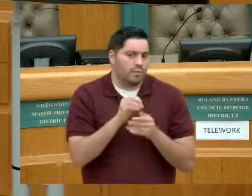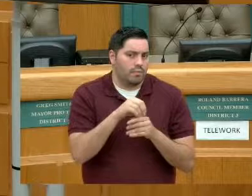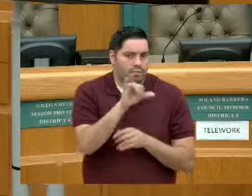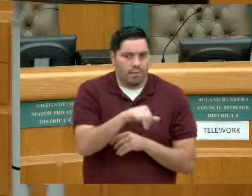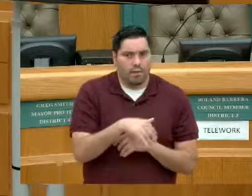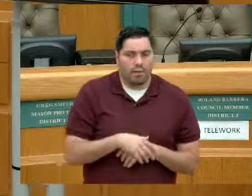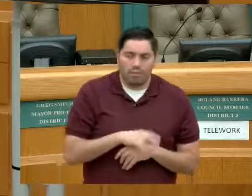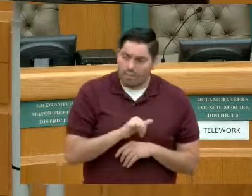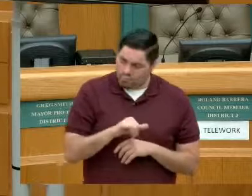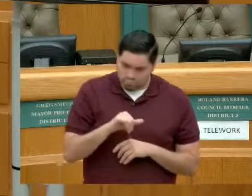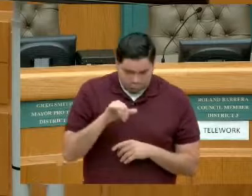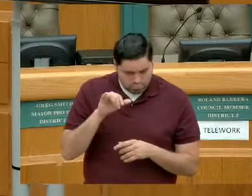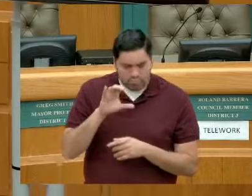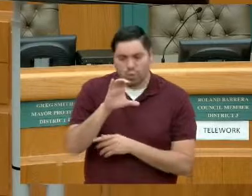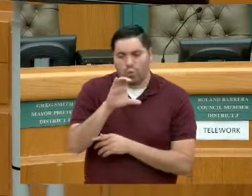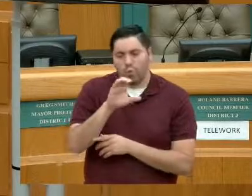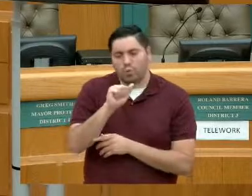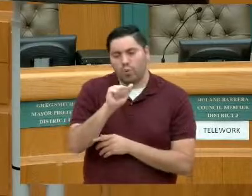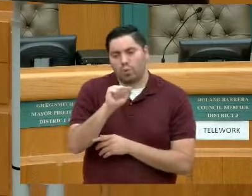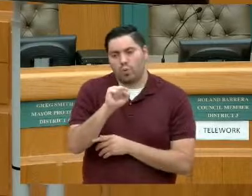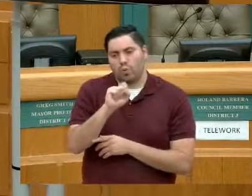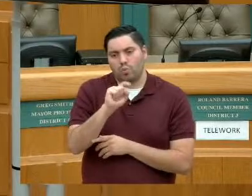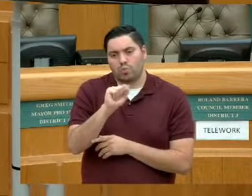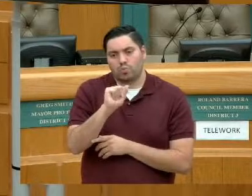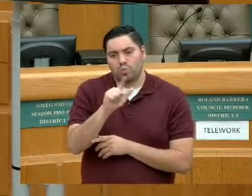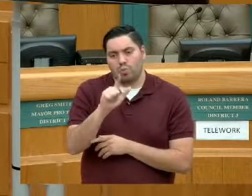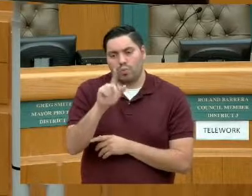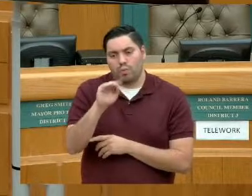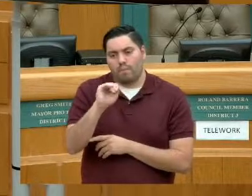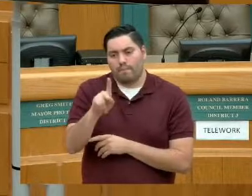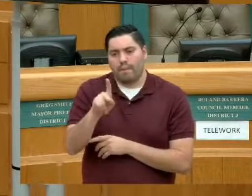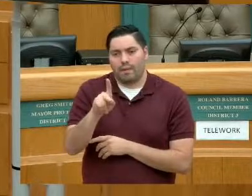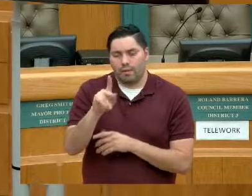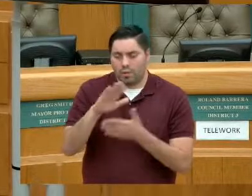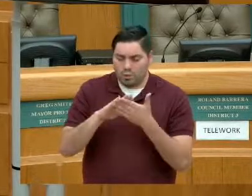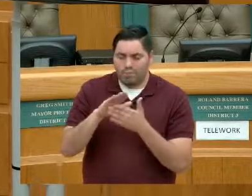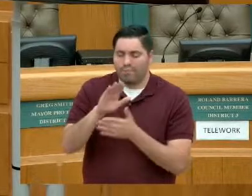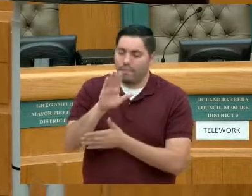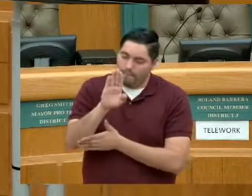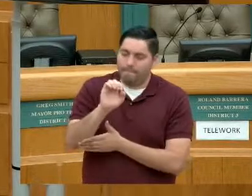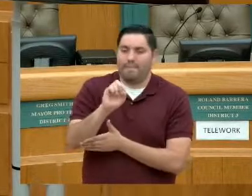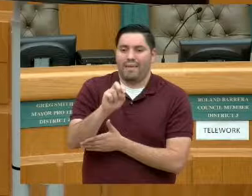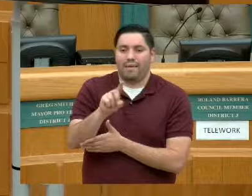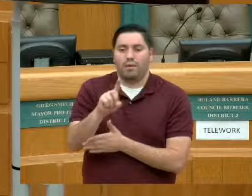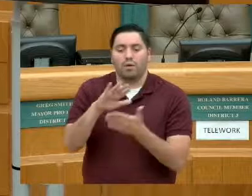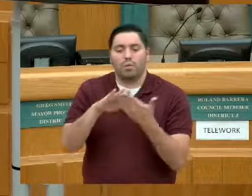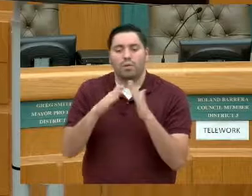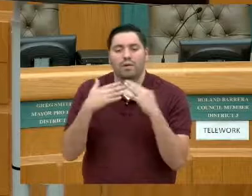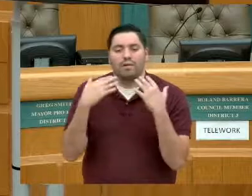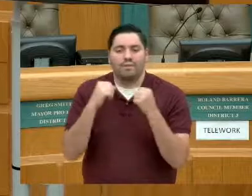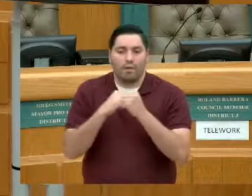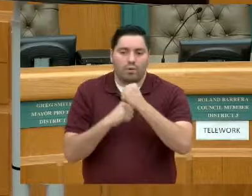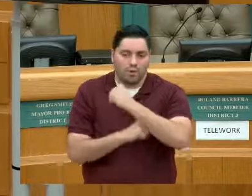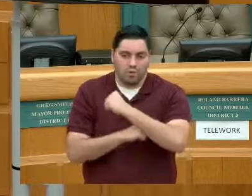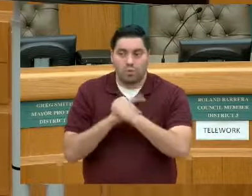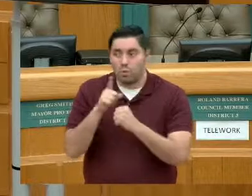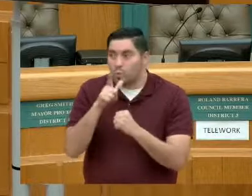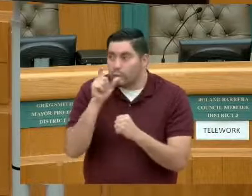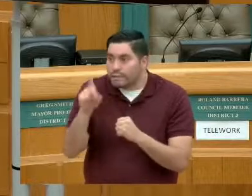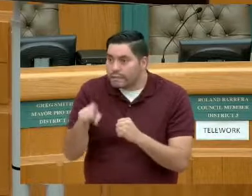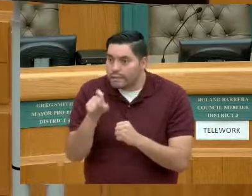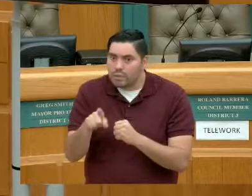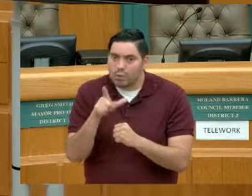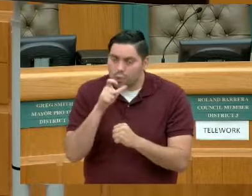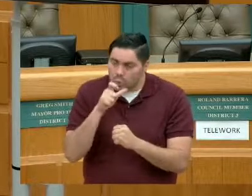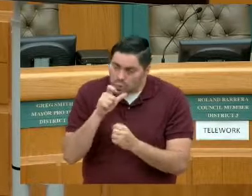to the Coastal Bend Community Foundation, and they help assess the needs, who needs it the most, and who's getting the biggest